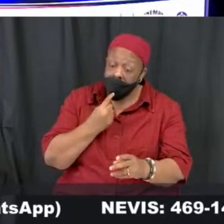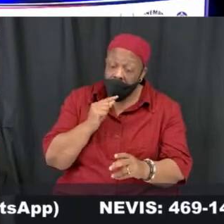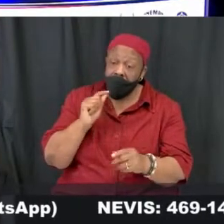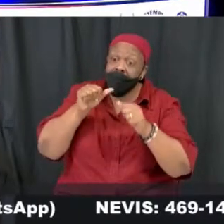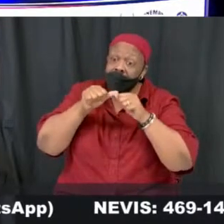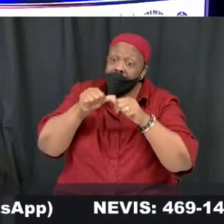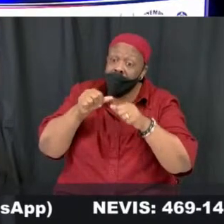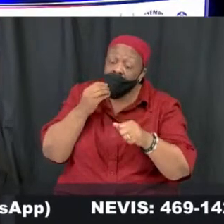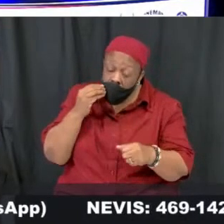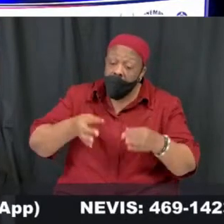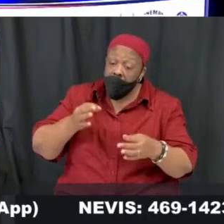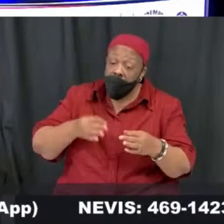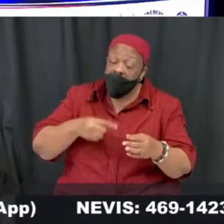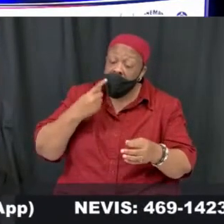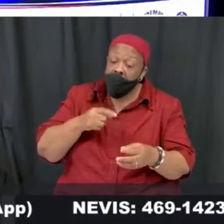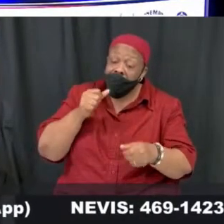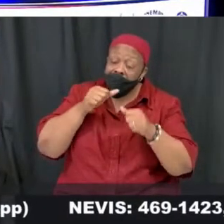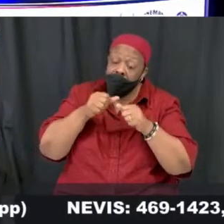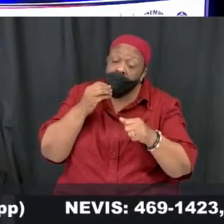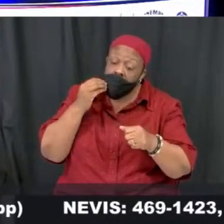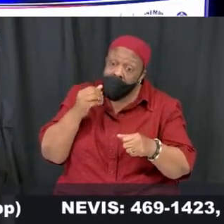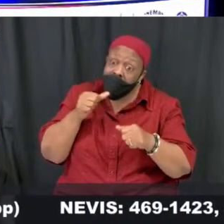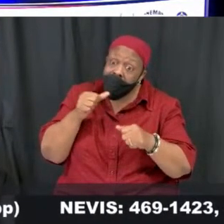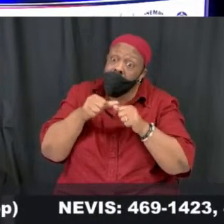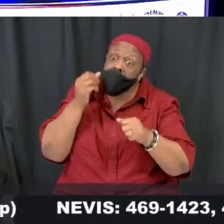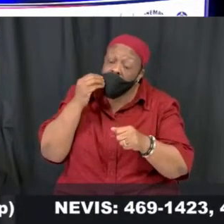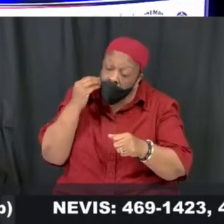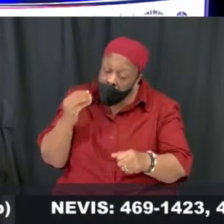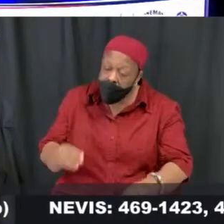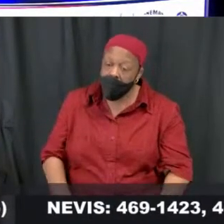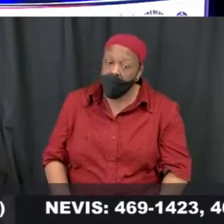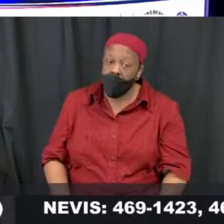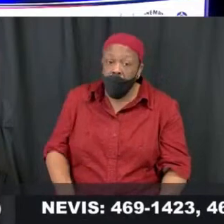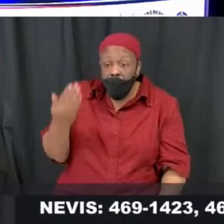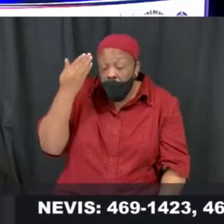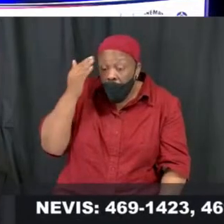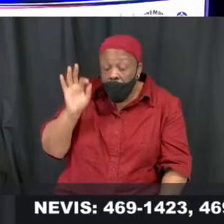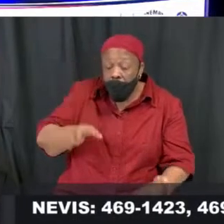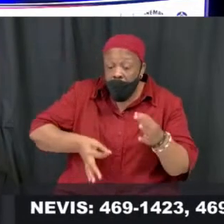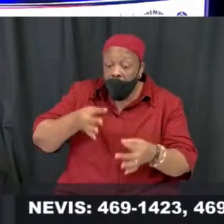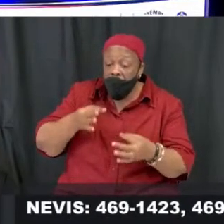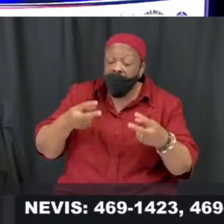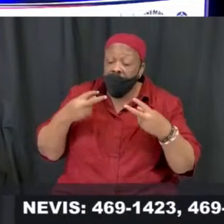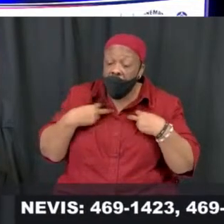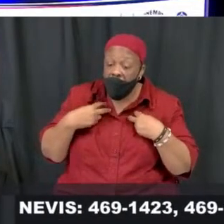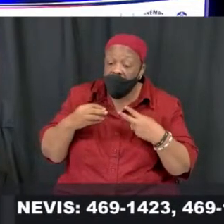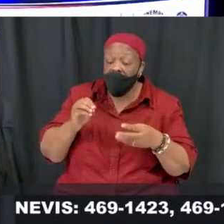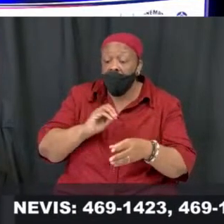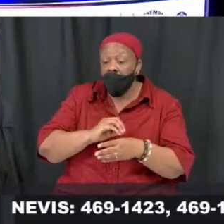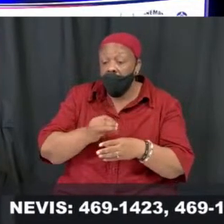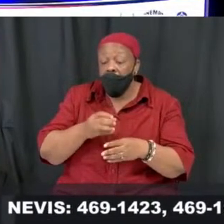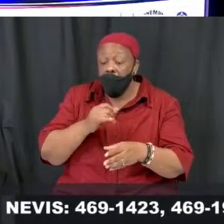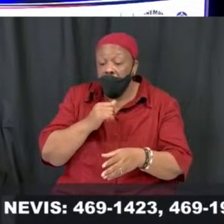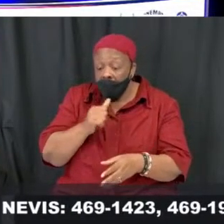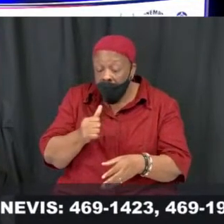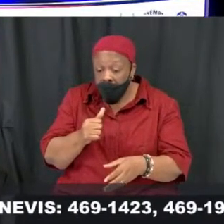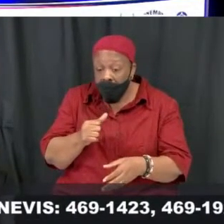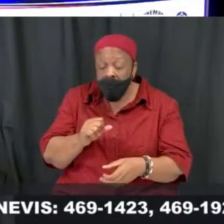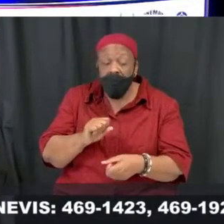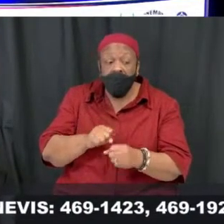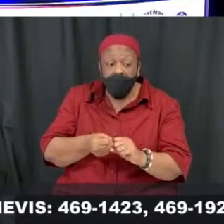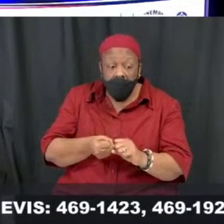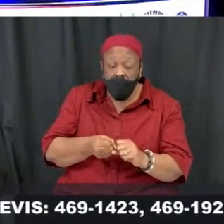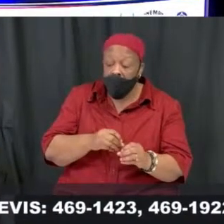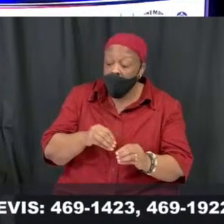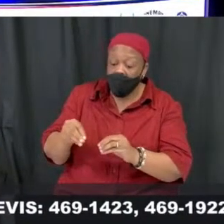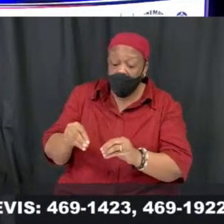home. You do not know yourself, and moving about could expose other persons should you become positive. So just comply